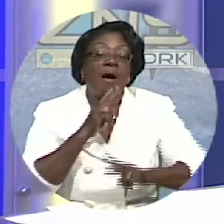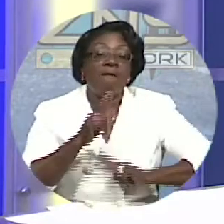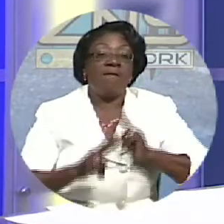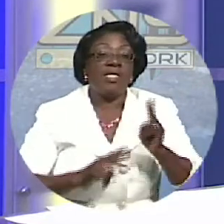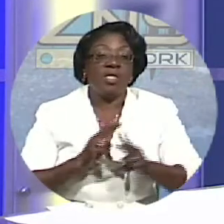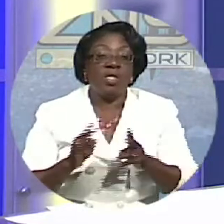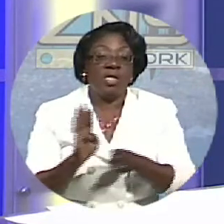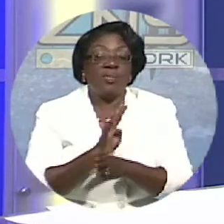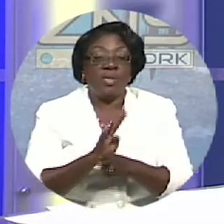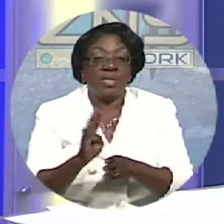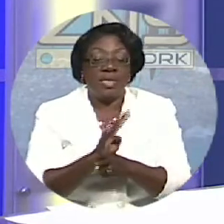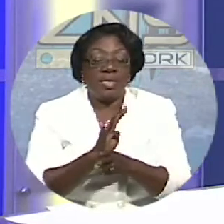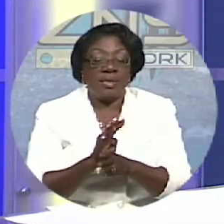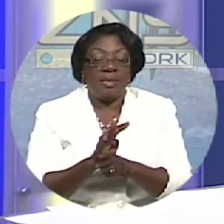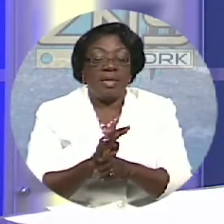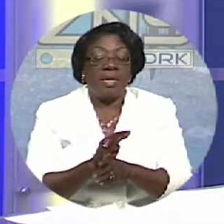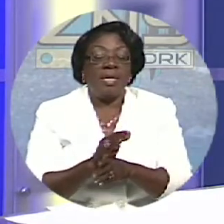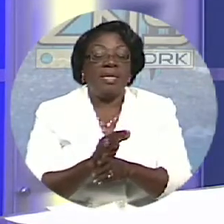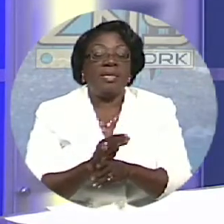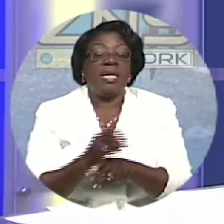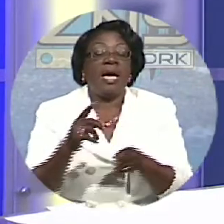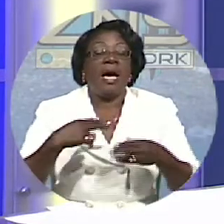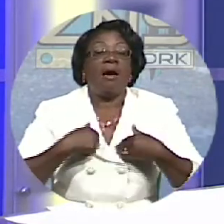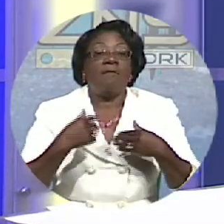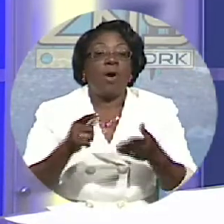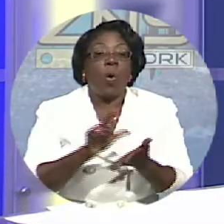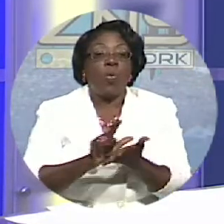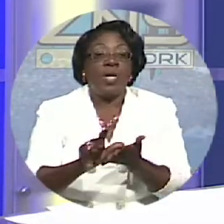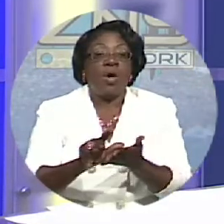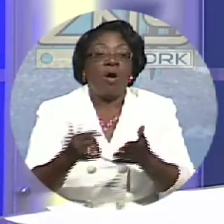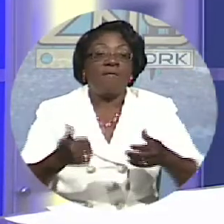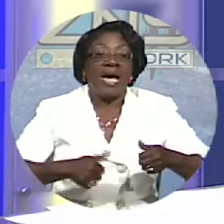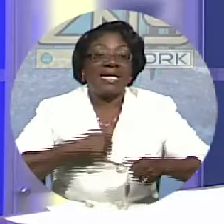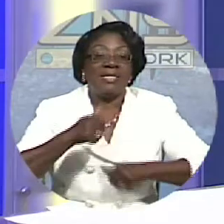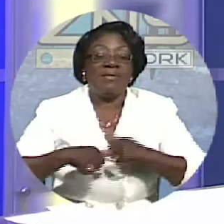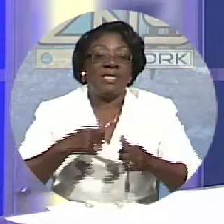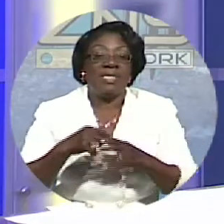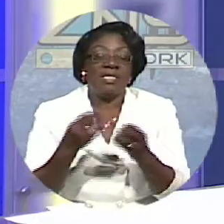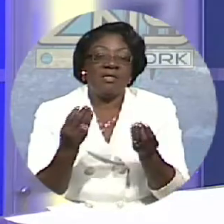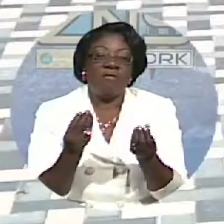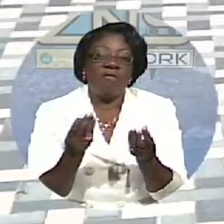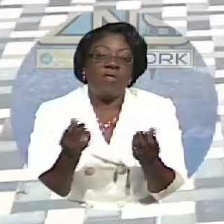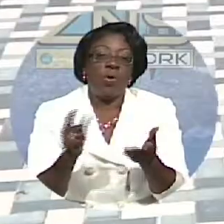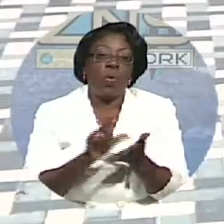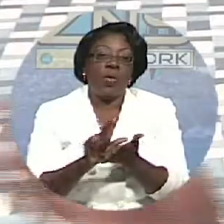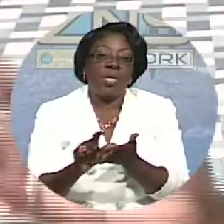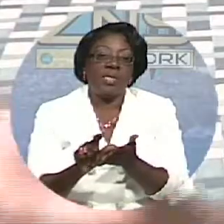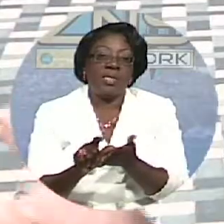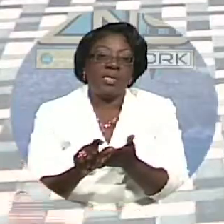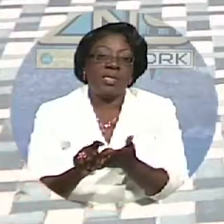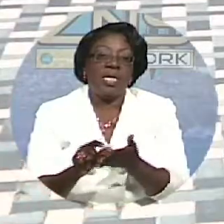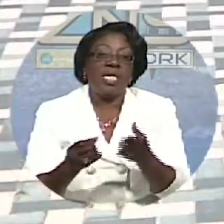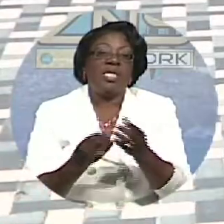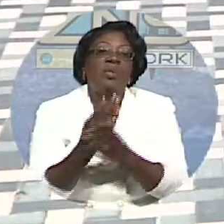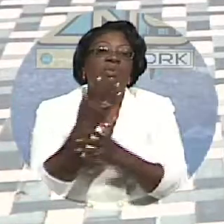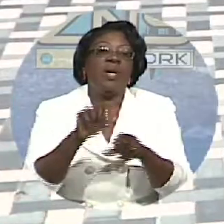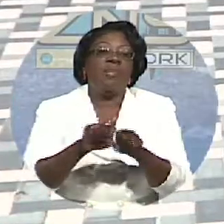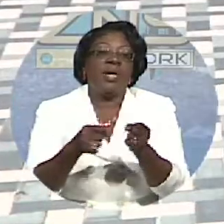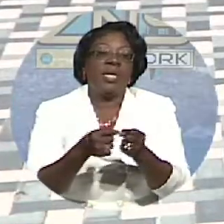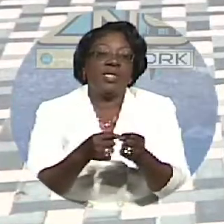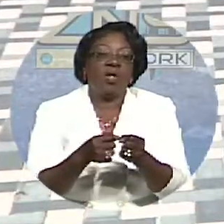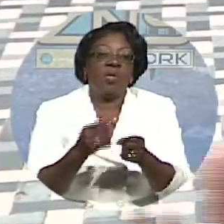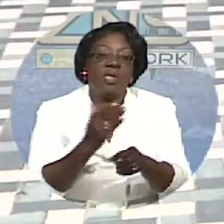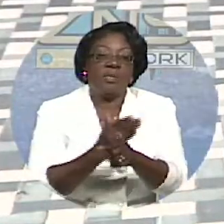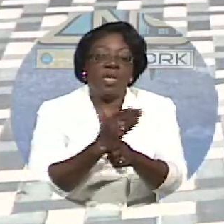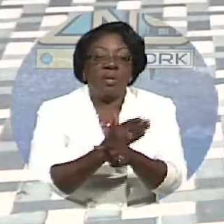a down-home Bahamian experience during a week of activities in just a few weeks. Spring break is always new and